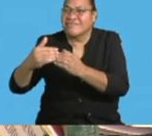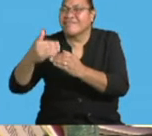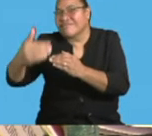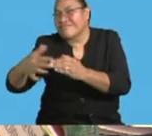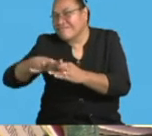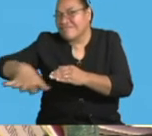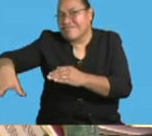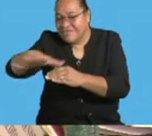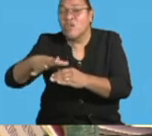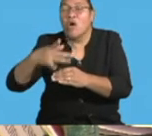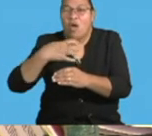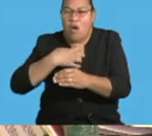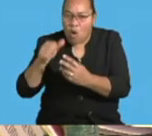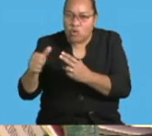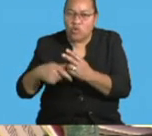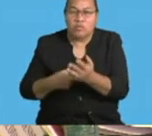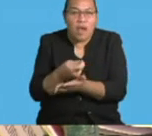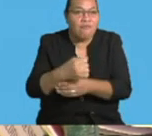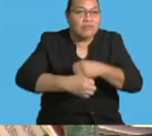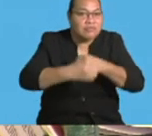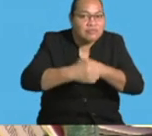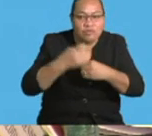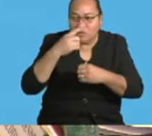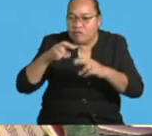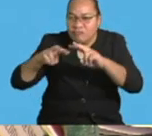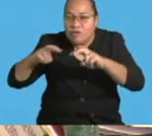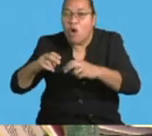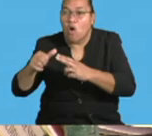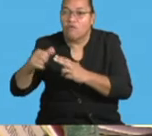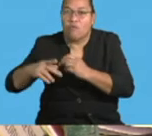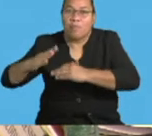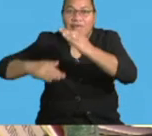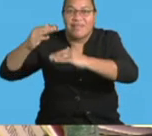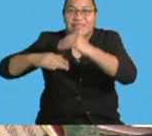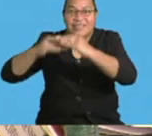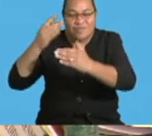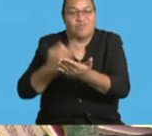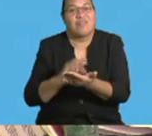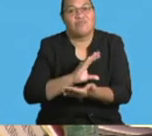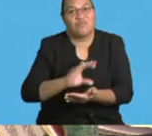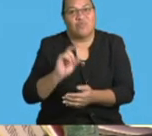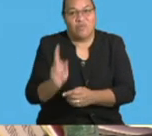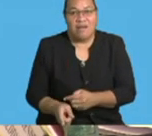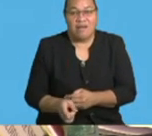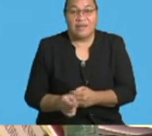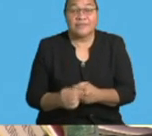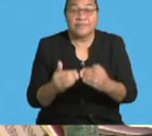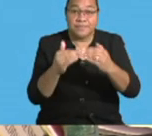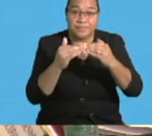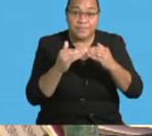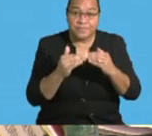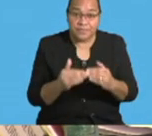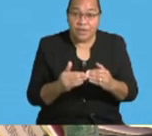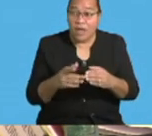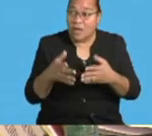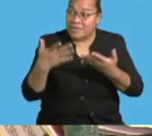and engineering plans, and commencement of the construction work. Mr. Speaker, sir, upon